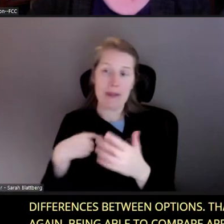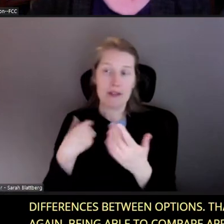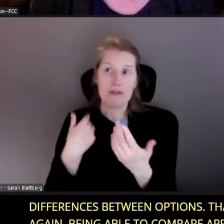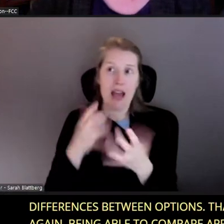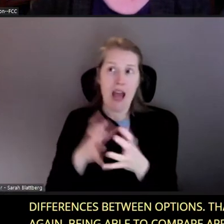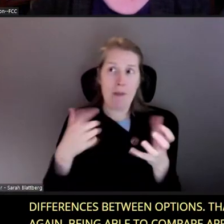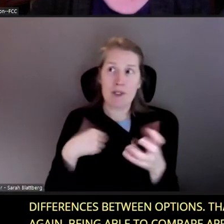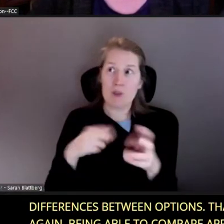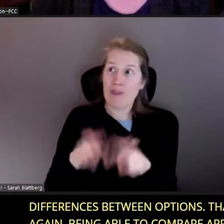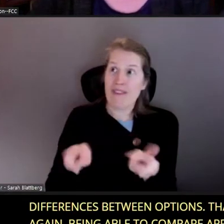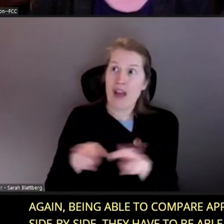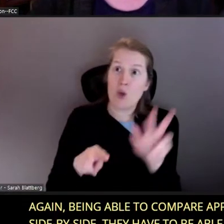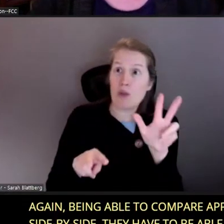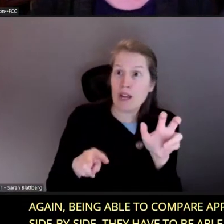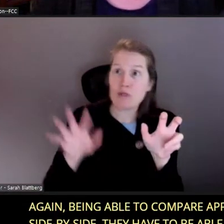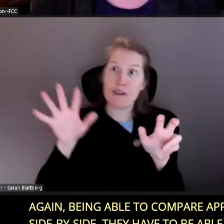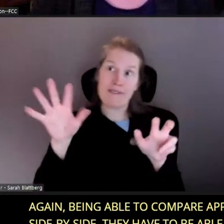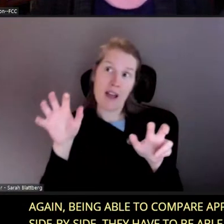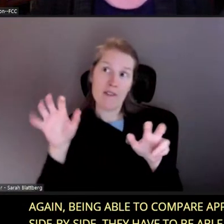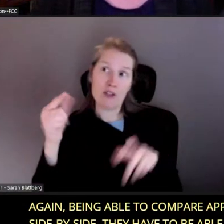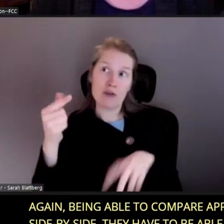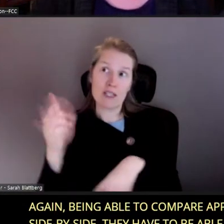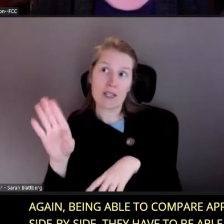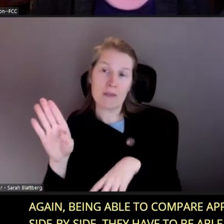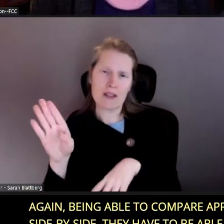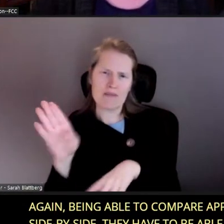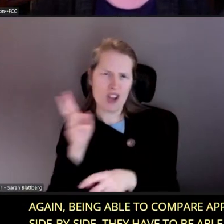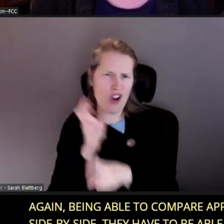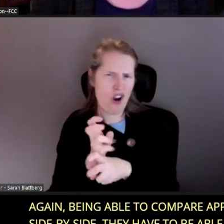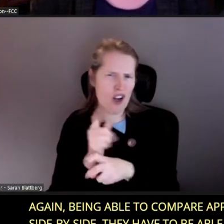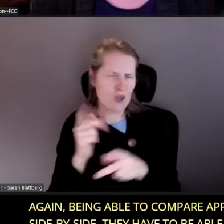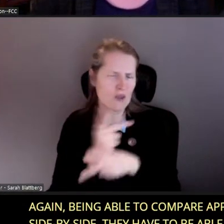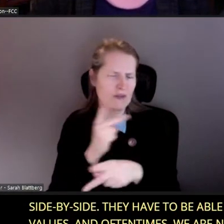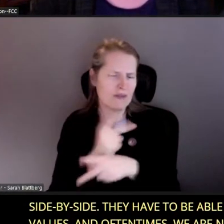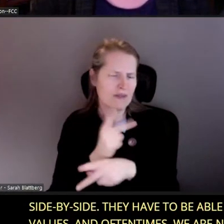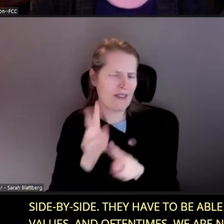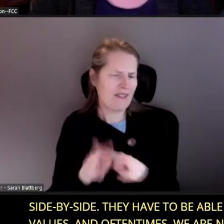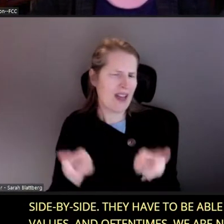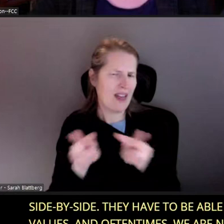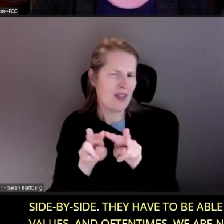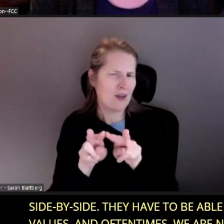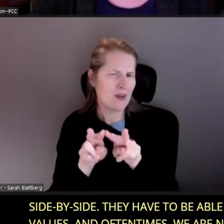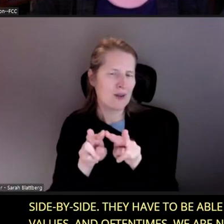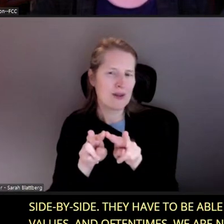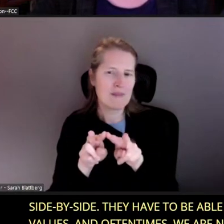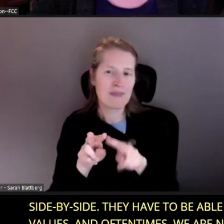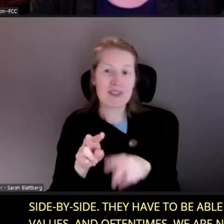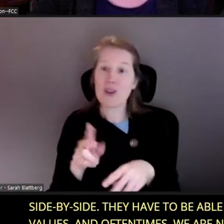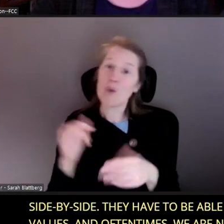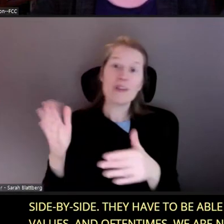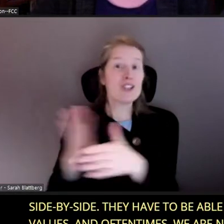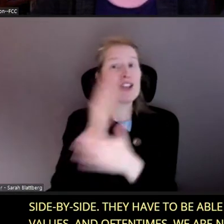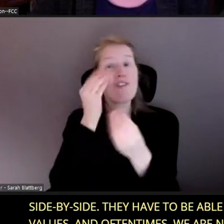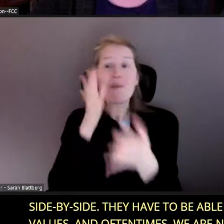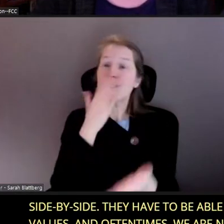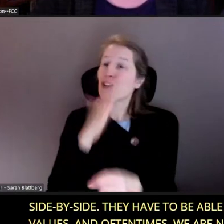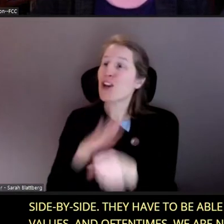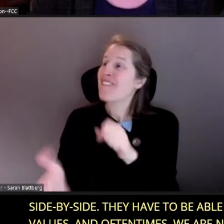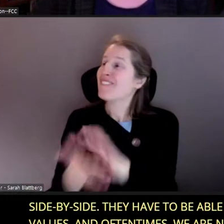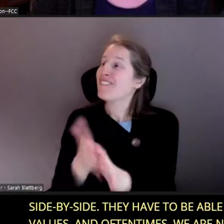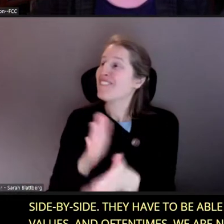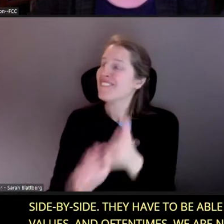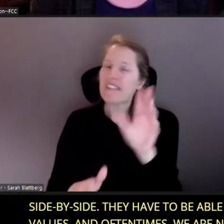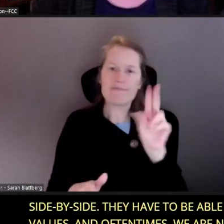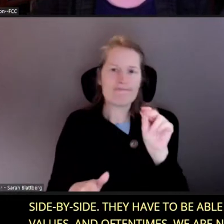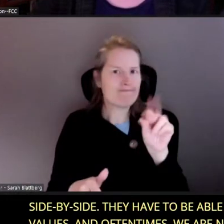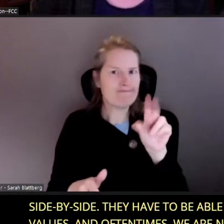versus 500 gigabytes. These are actually kind of hard things to do. So it's not like you can just give out information and people simply make a choice. They